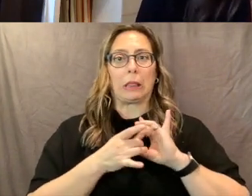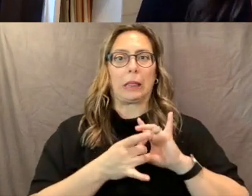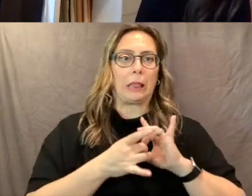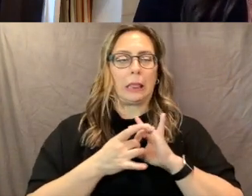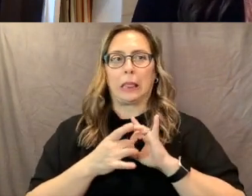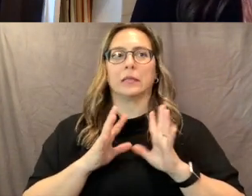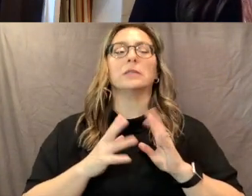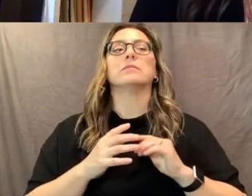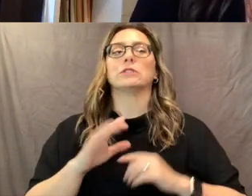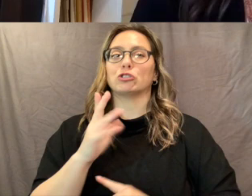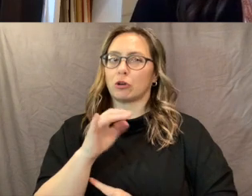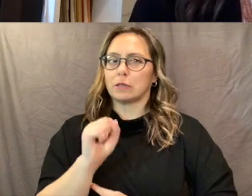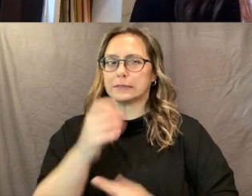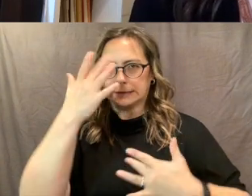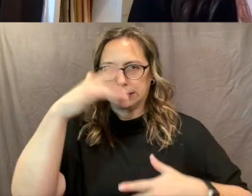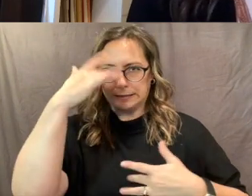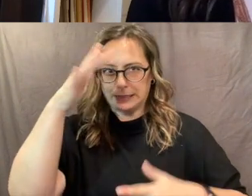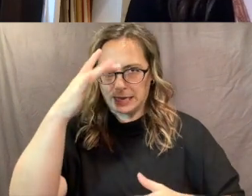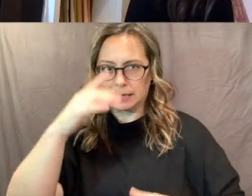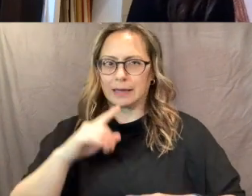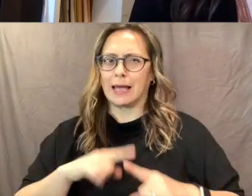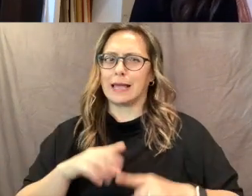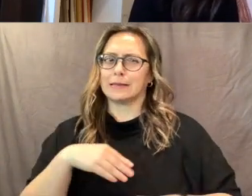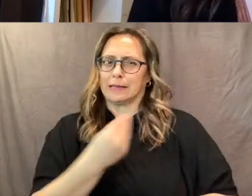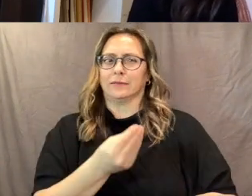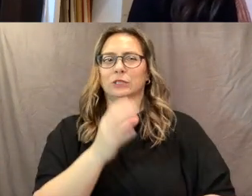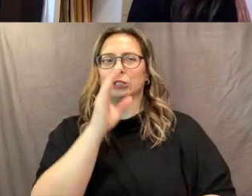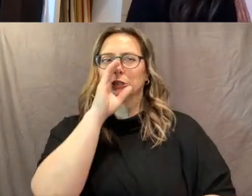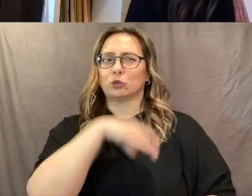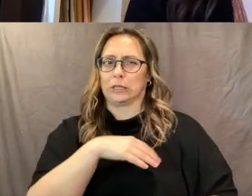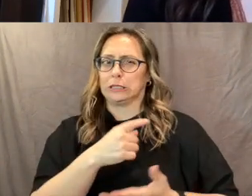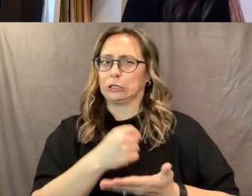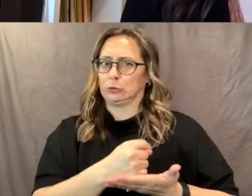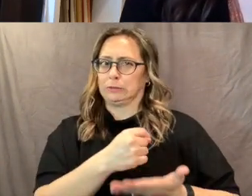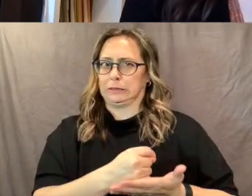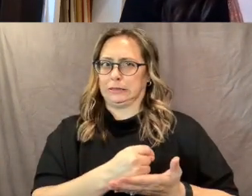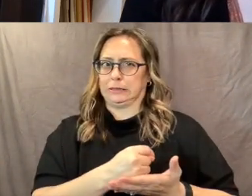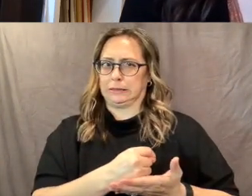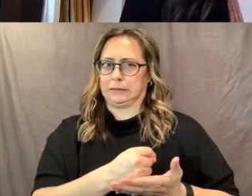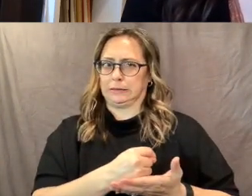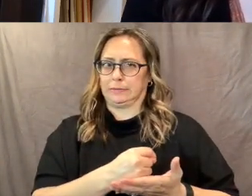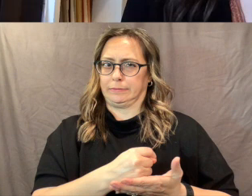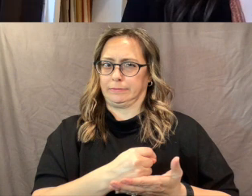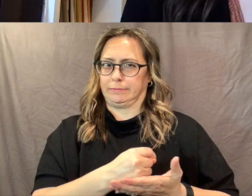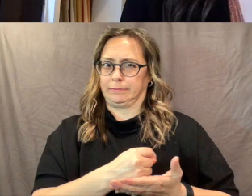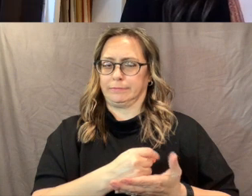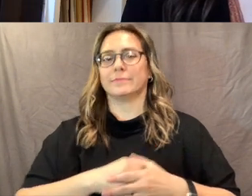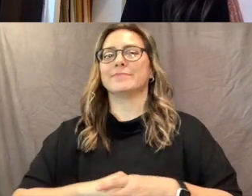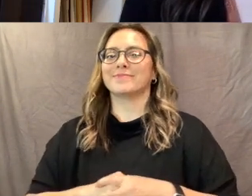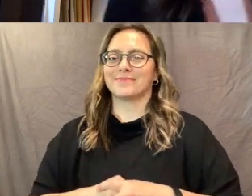inbreeding, Charles was very ill and was given some rather irregular treatments.